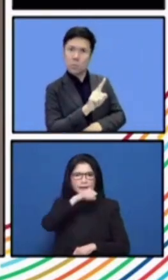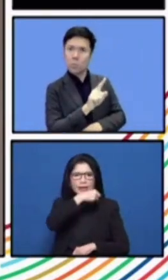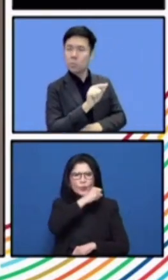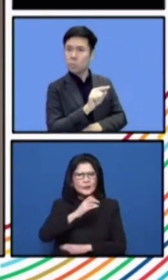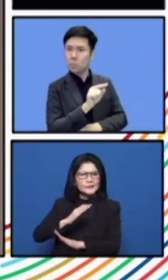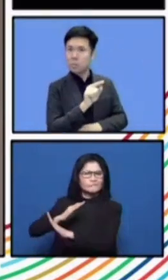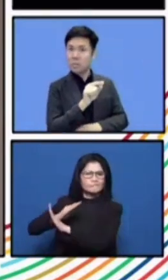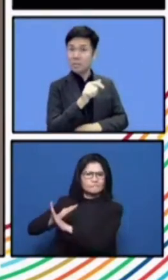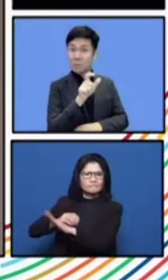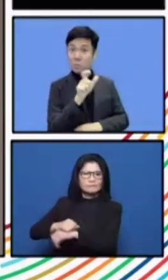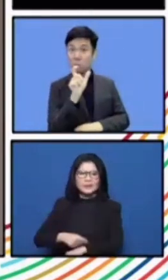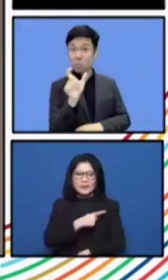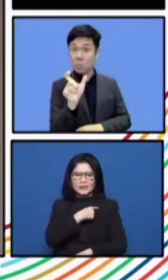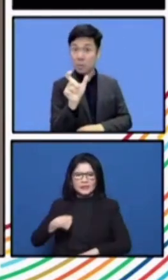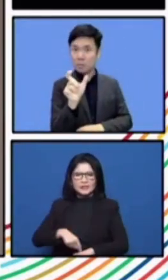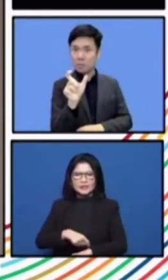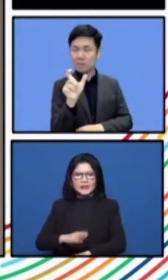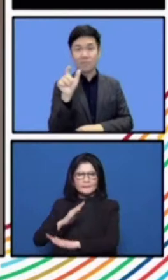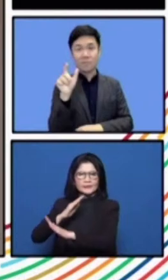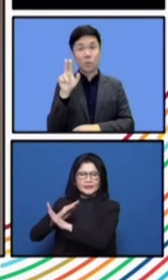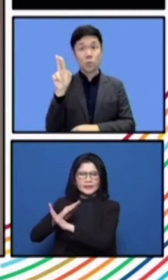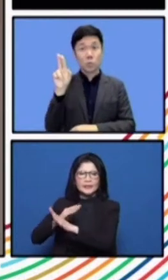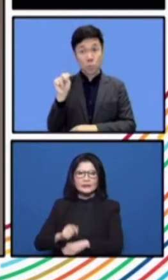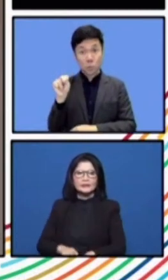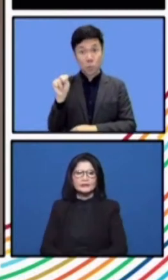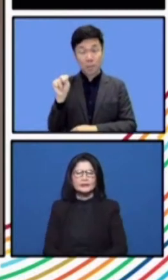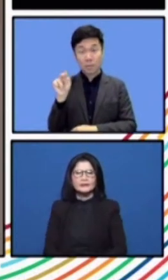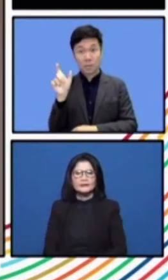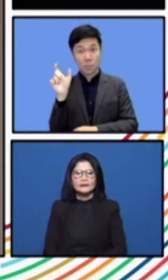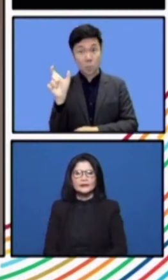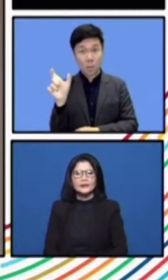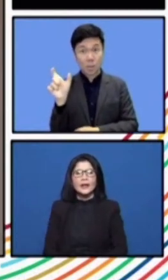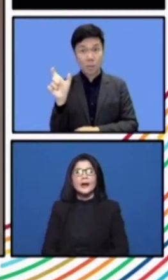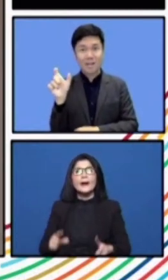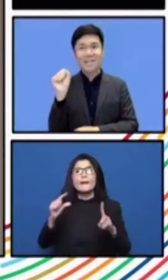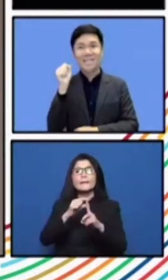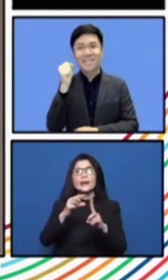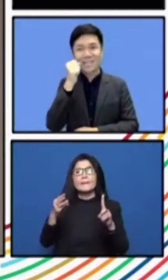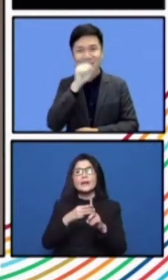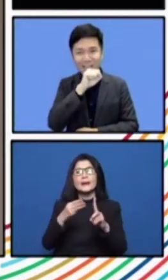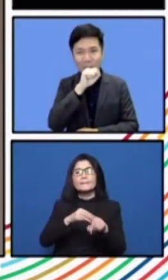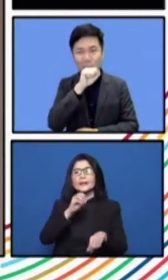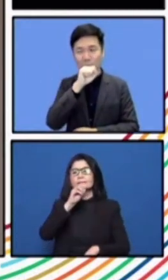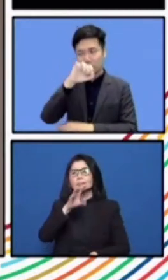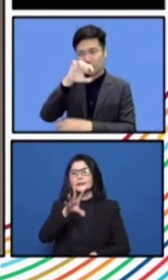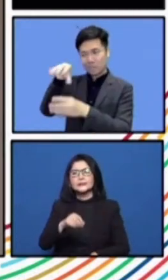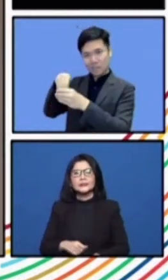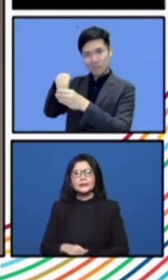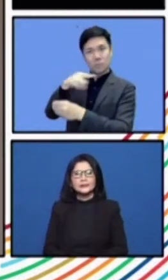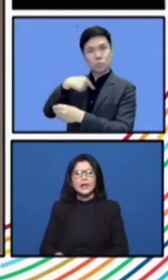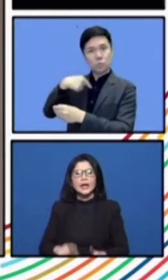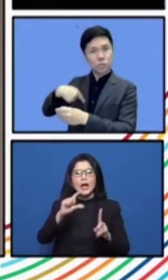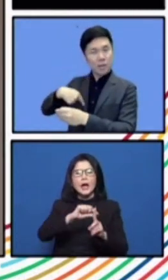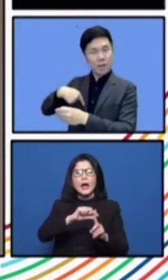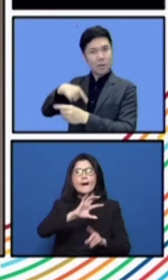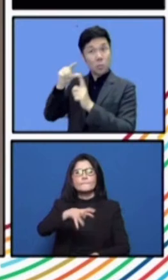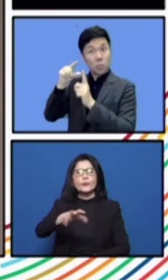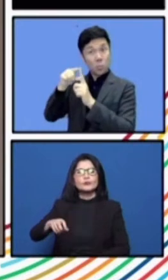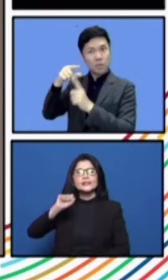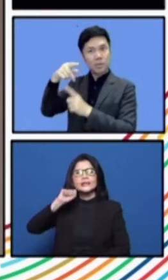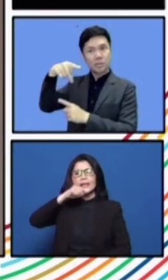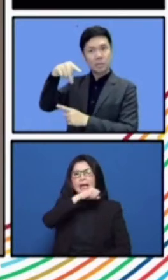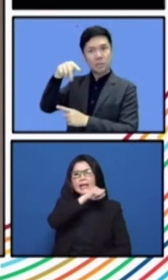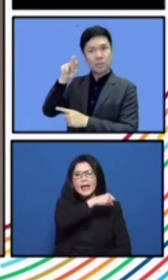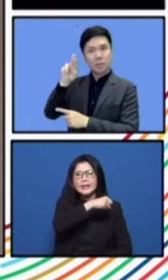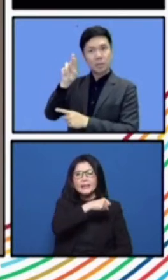of the United Nations on this issue is Taiwan province of China there is only one China